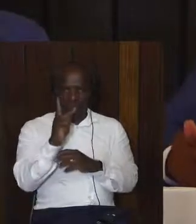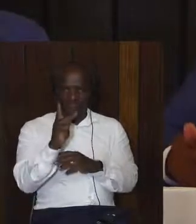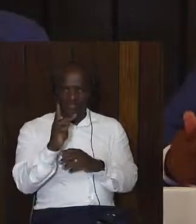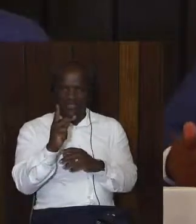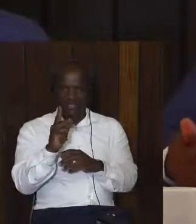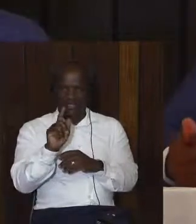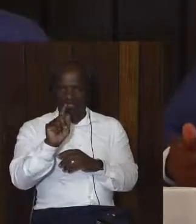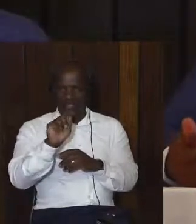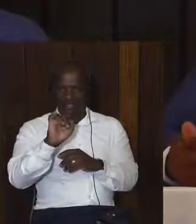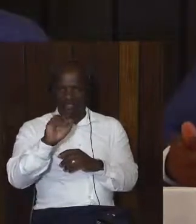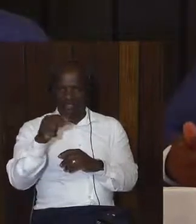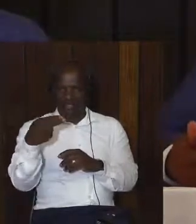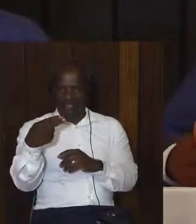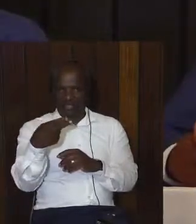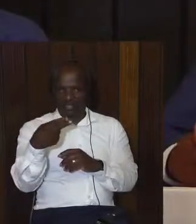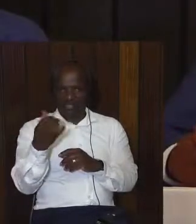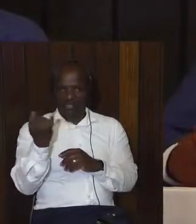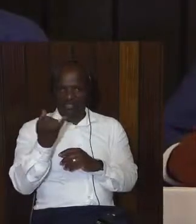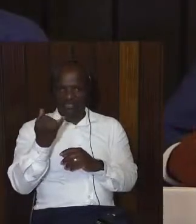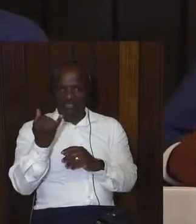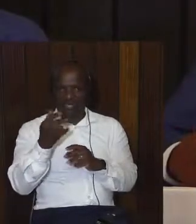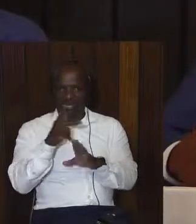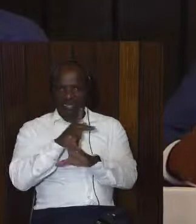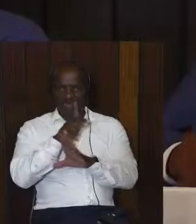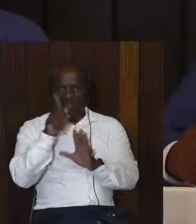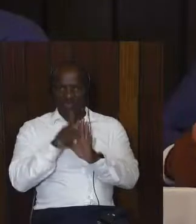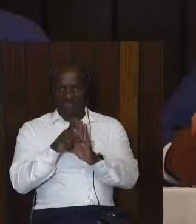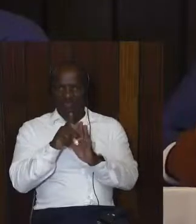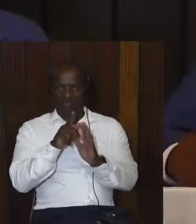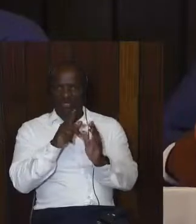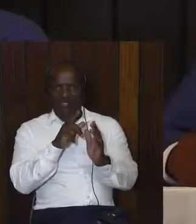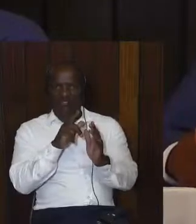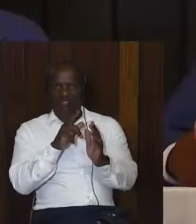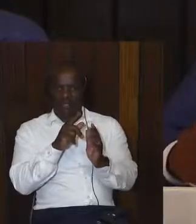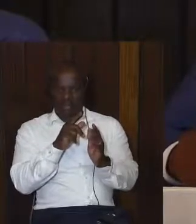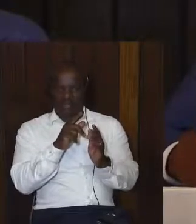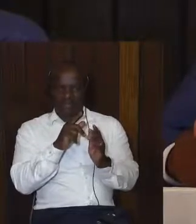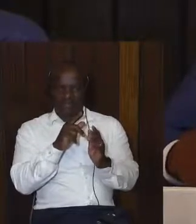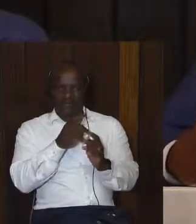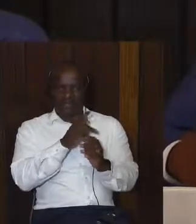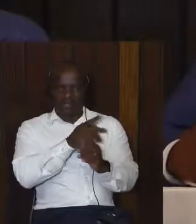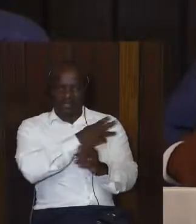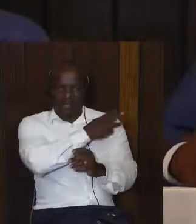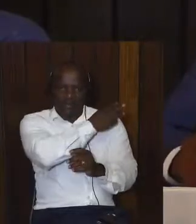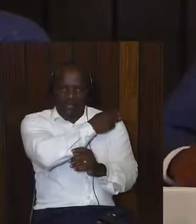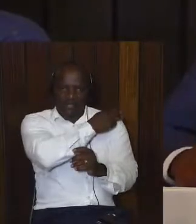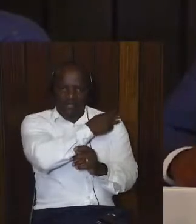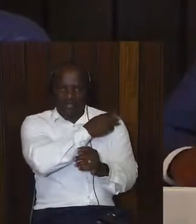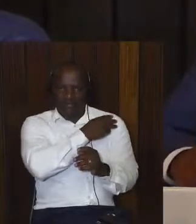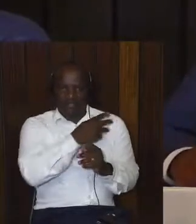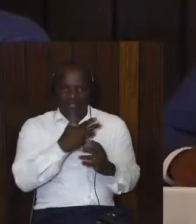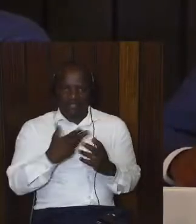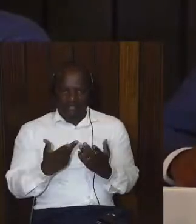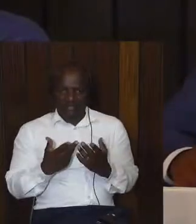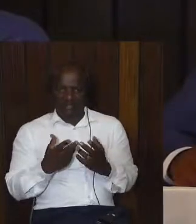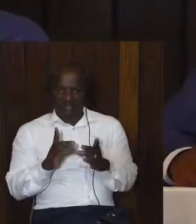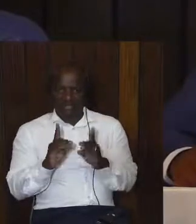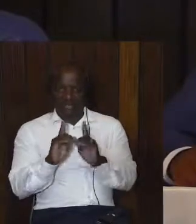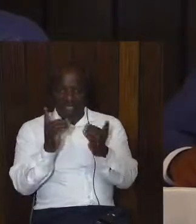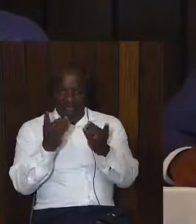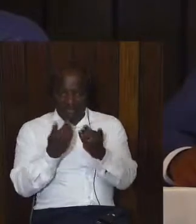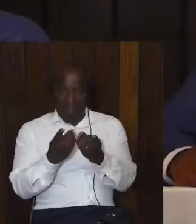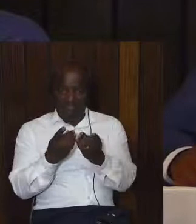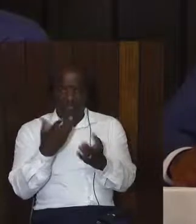TIH is just a project management unit that the department on their own should be able to source